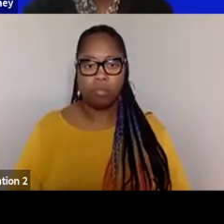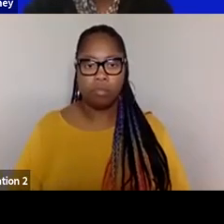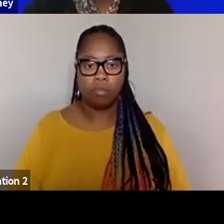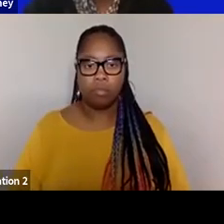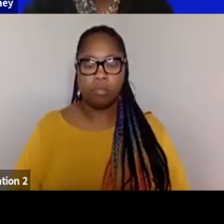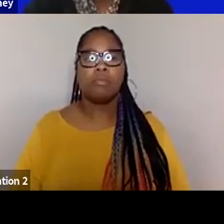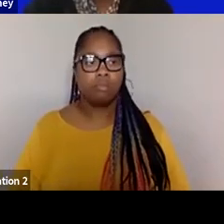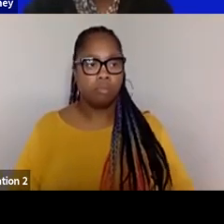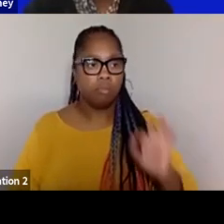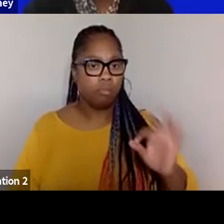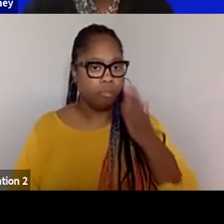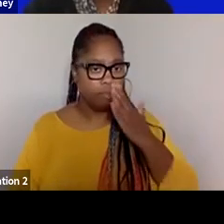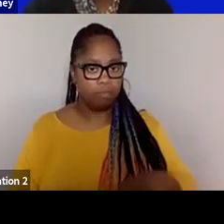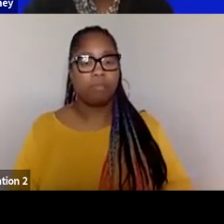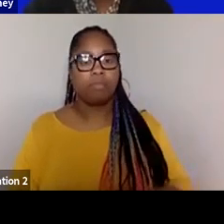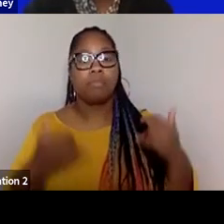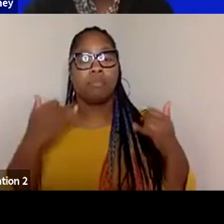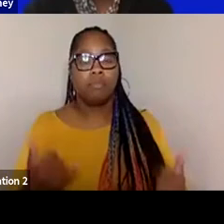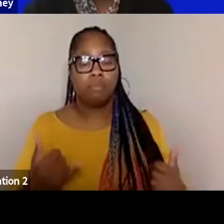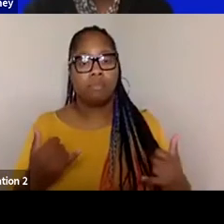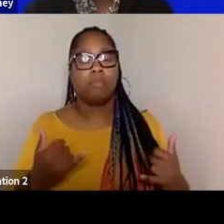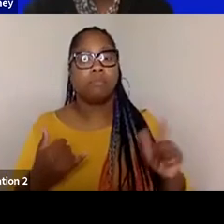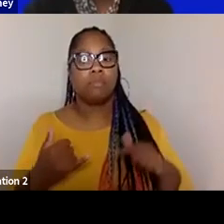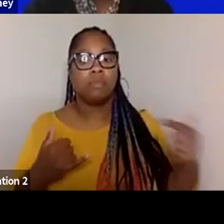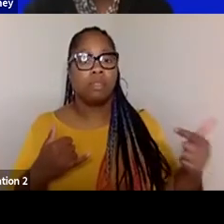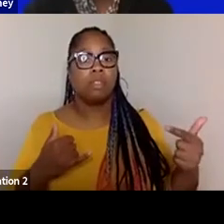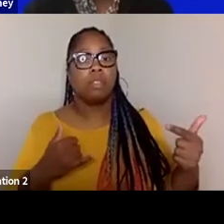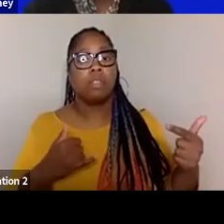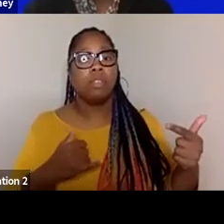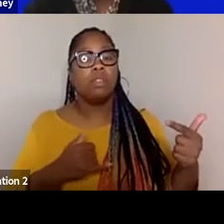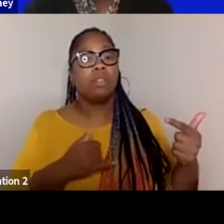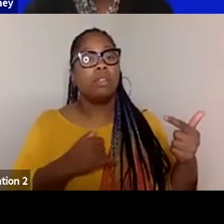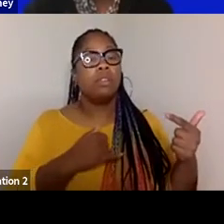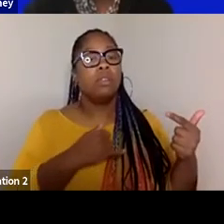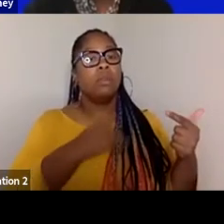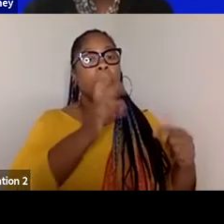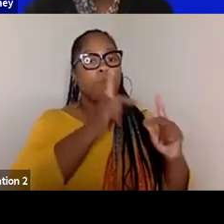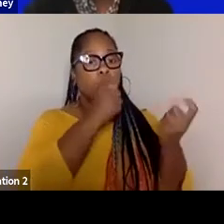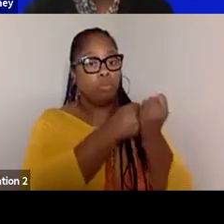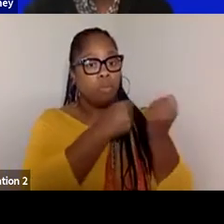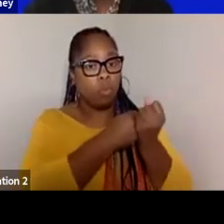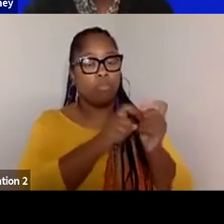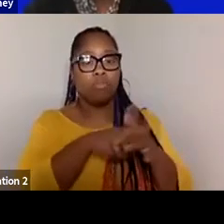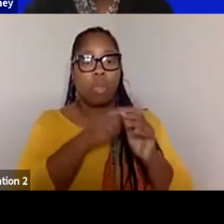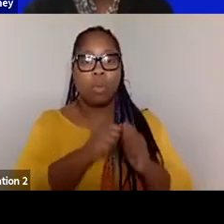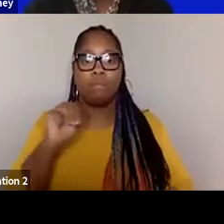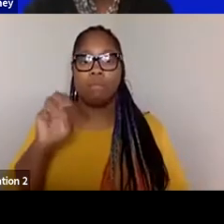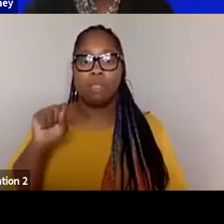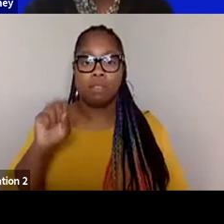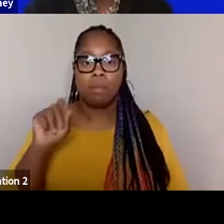Thank you. We will now turn to speakers in favor, starting with Ms. Maria